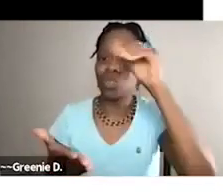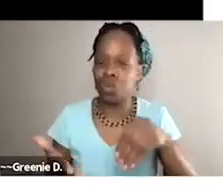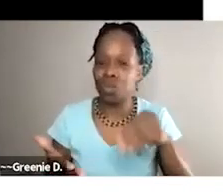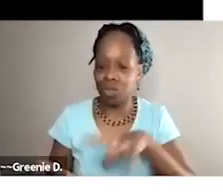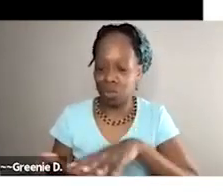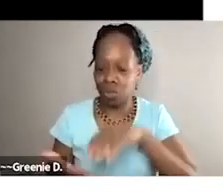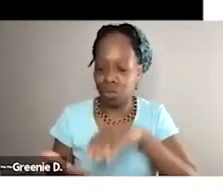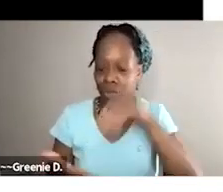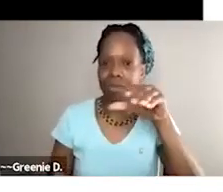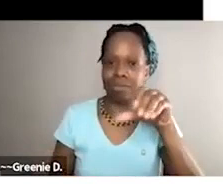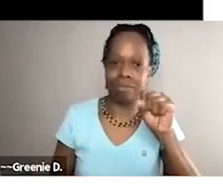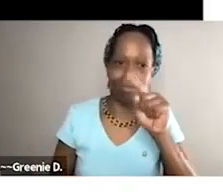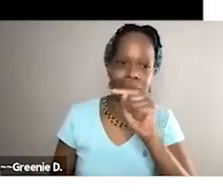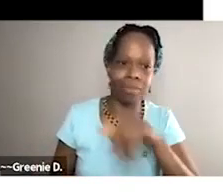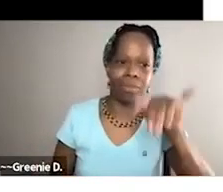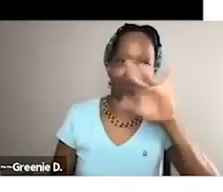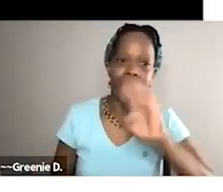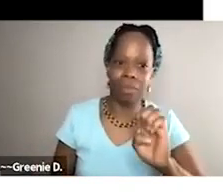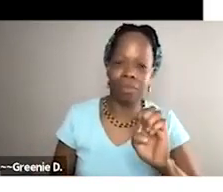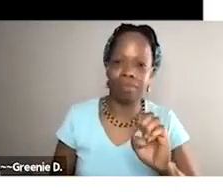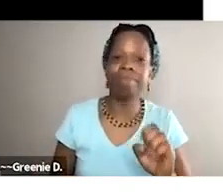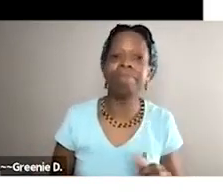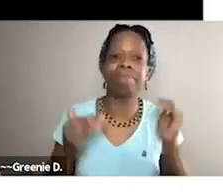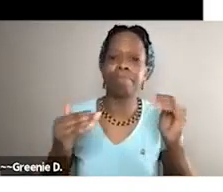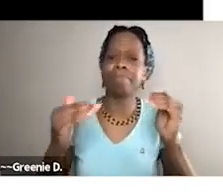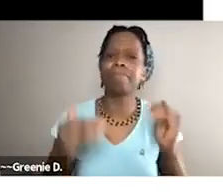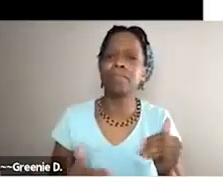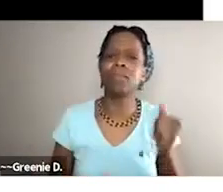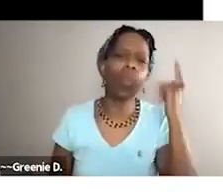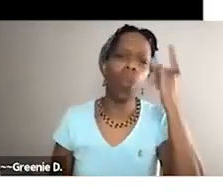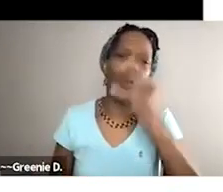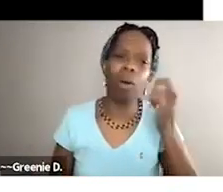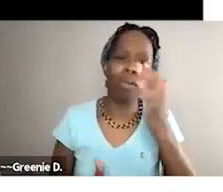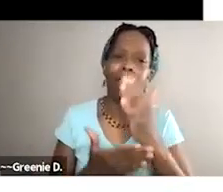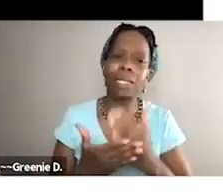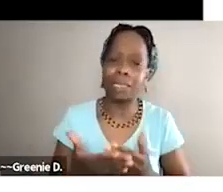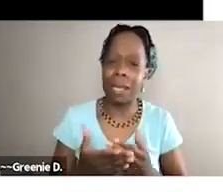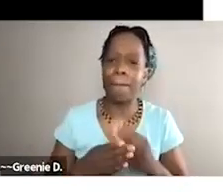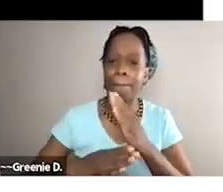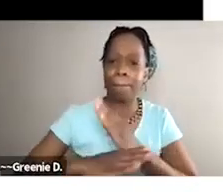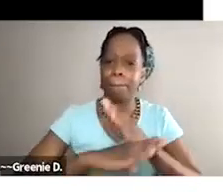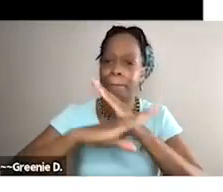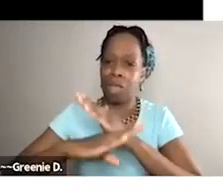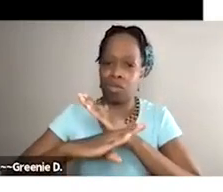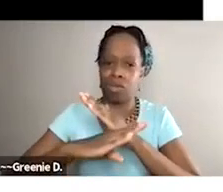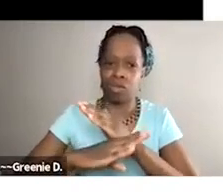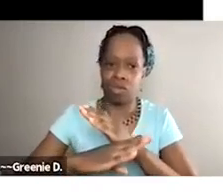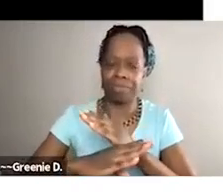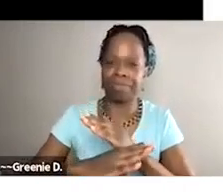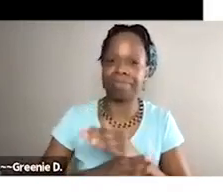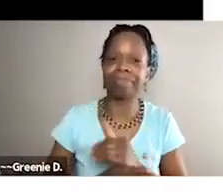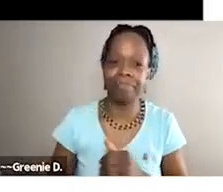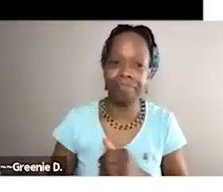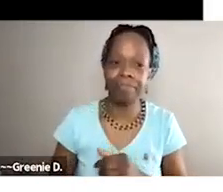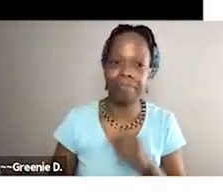they're plentiful. We are going to hit some of the high spots. So physical barriers, per